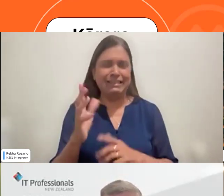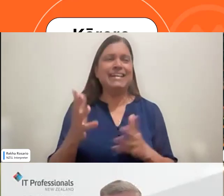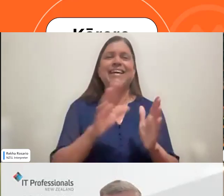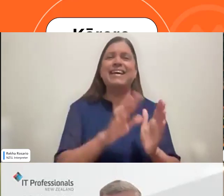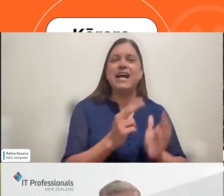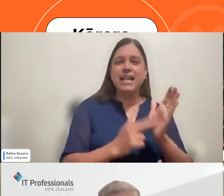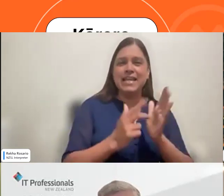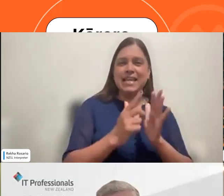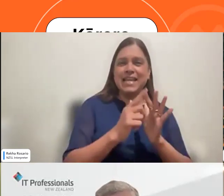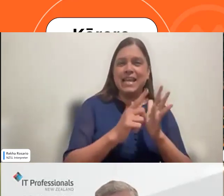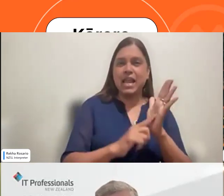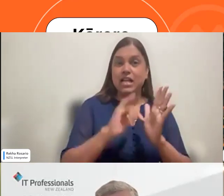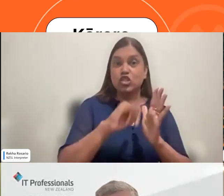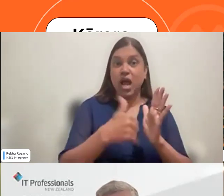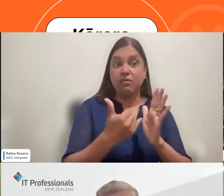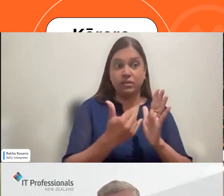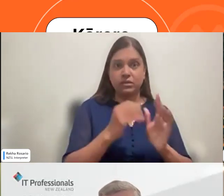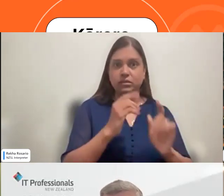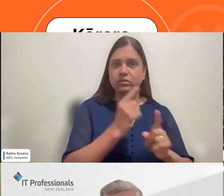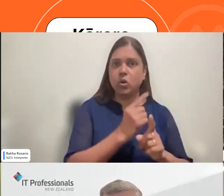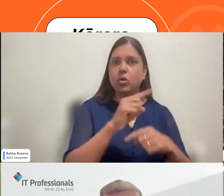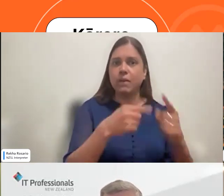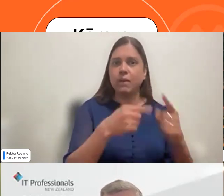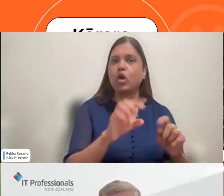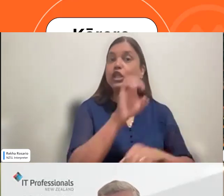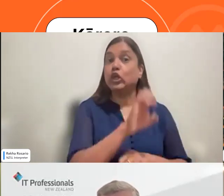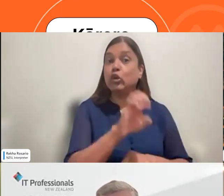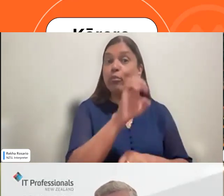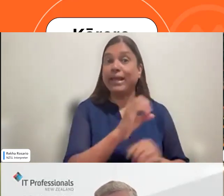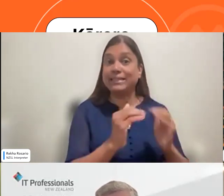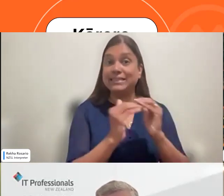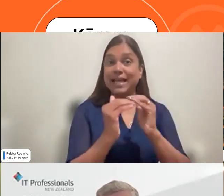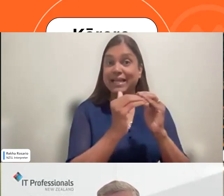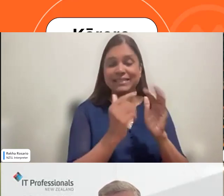standards earlier and specifically referenced a European standard, EN